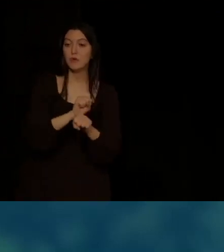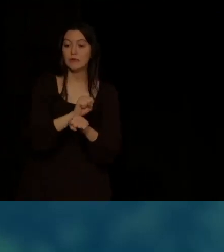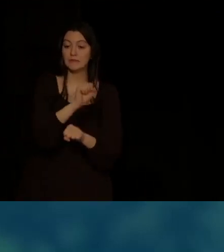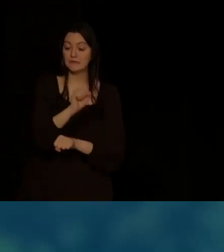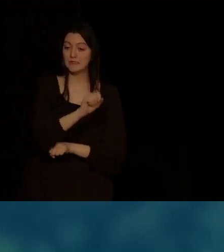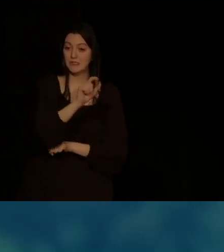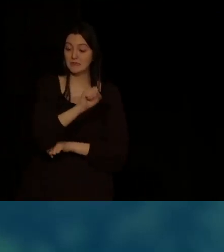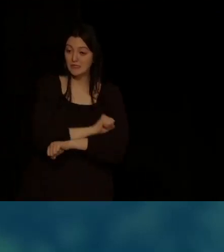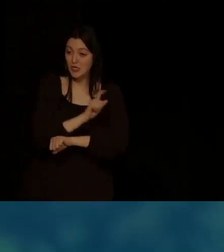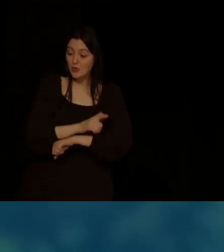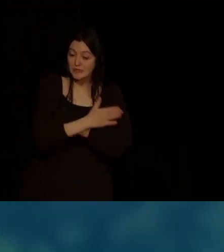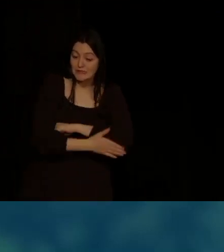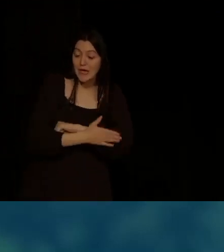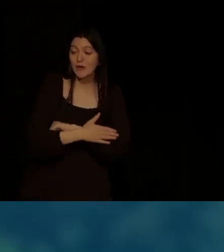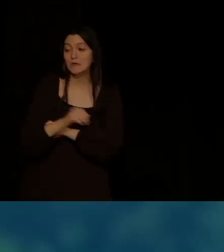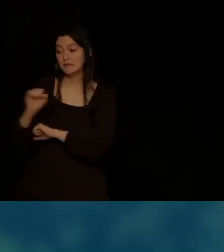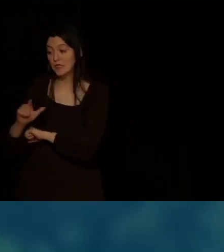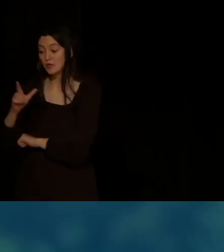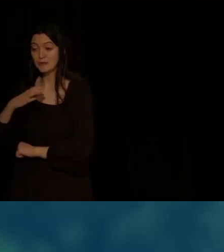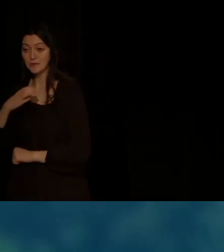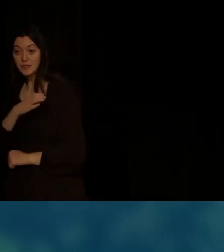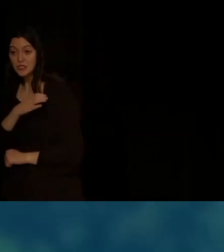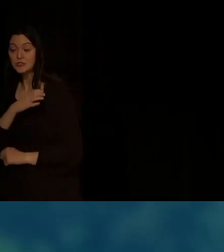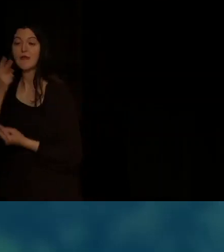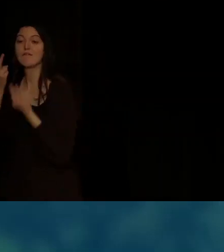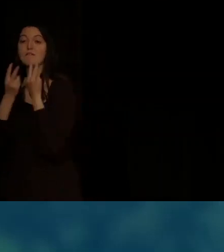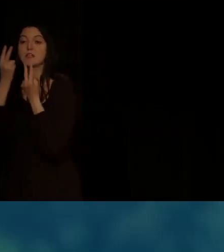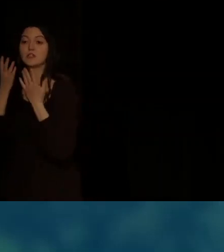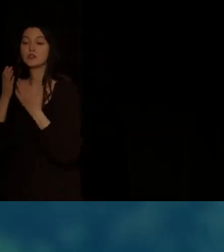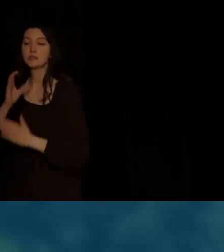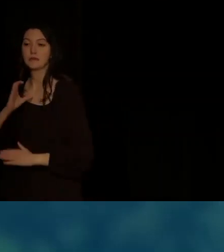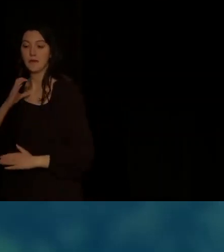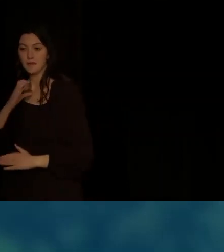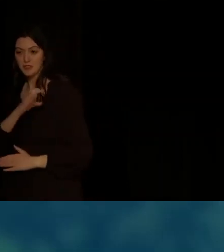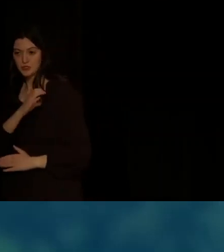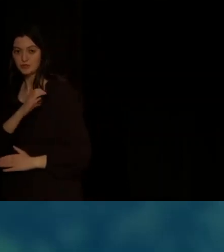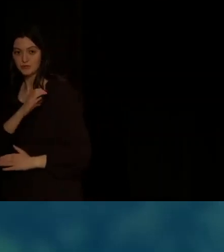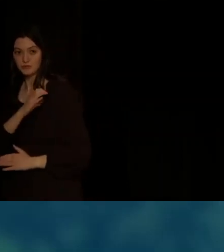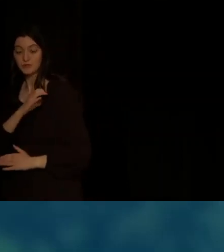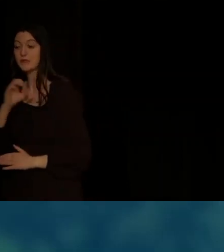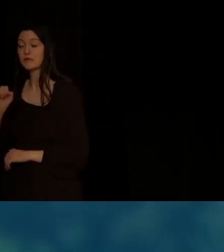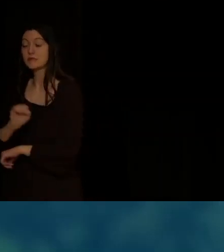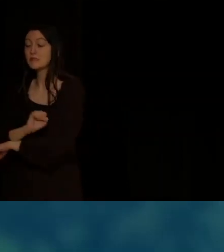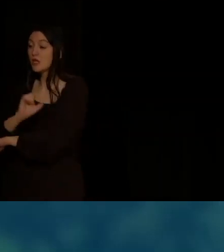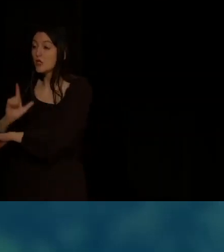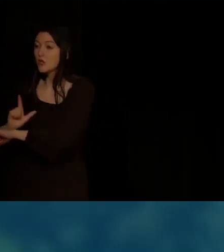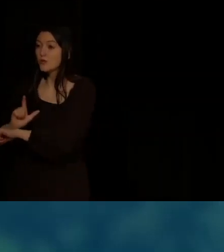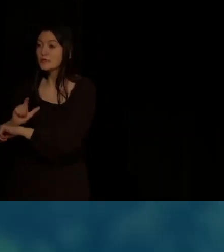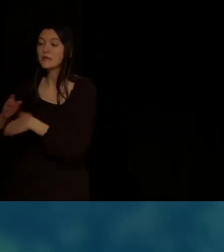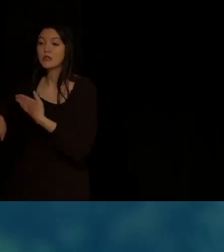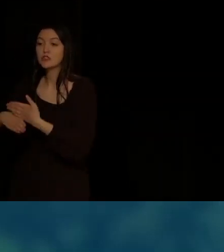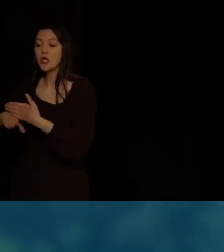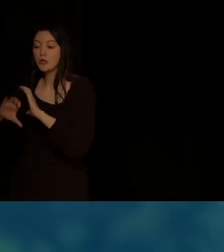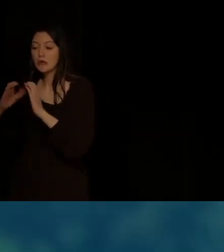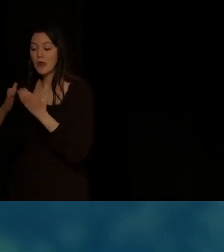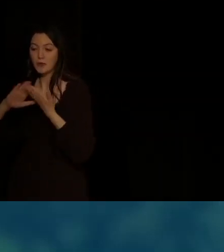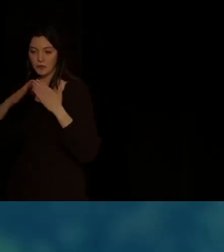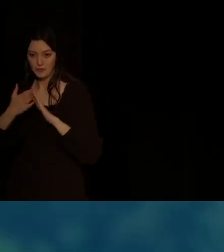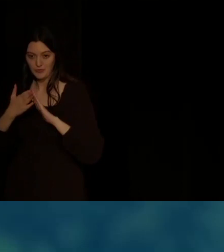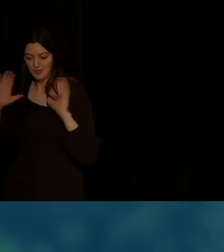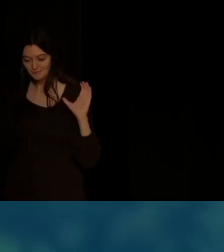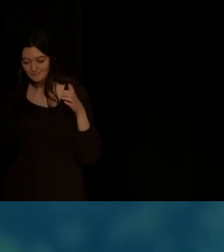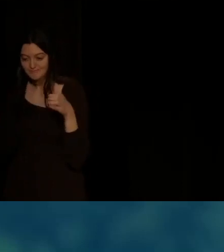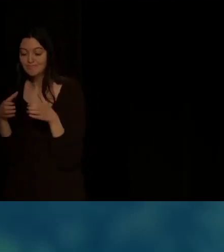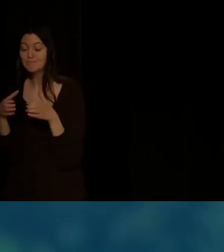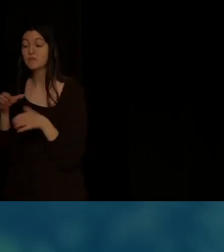Louis County, the St. Louis Convention and Visitors Commission, and the St. Louis Area Soccer Club community. The